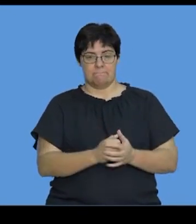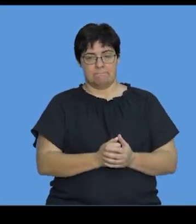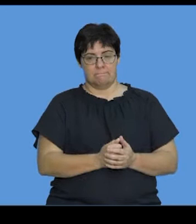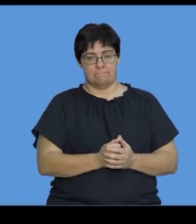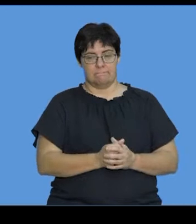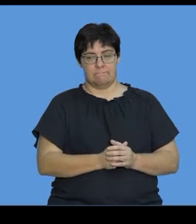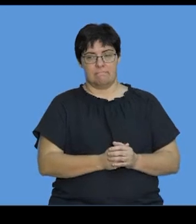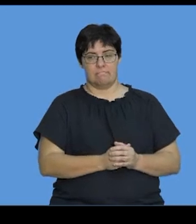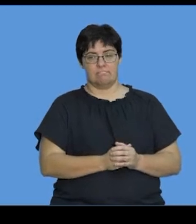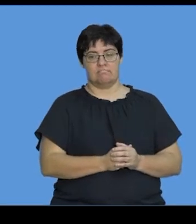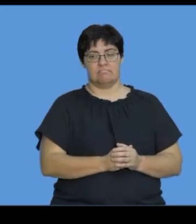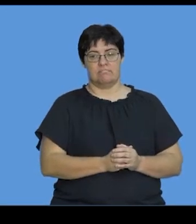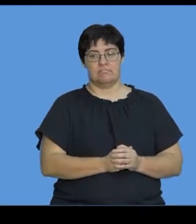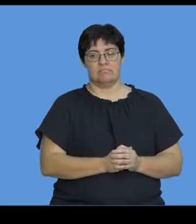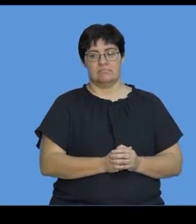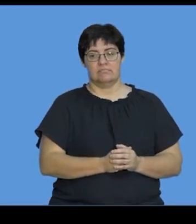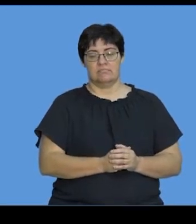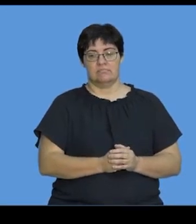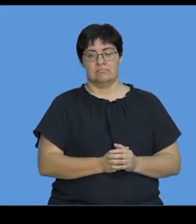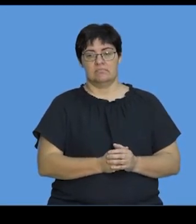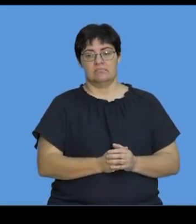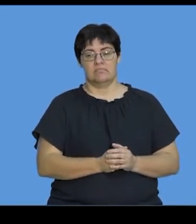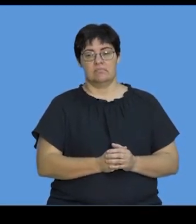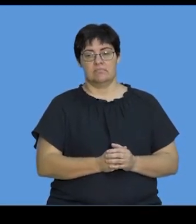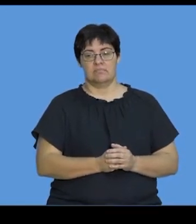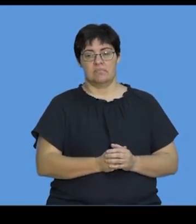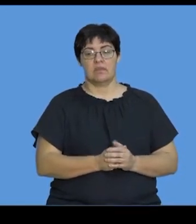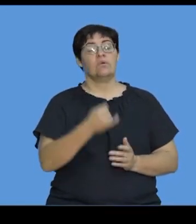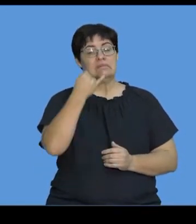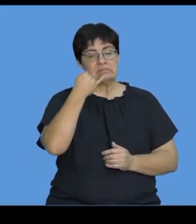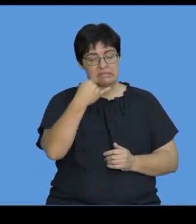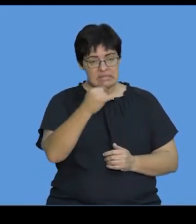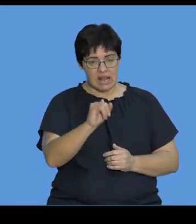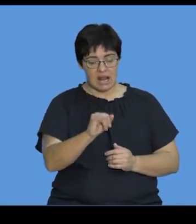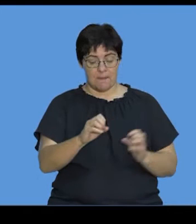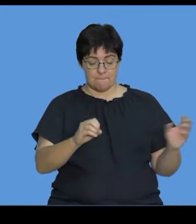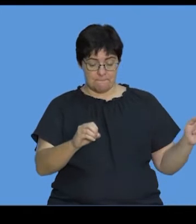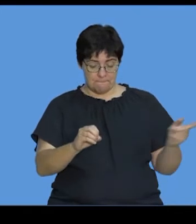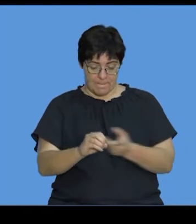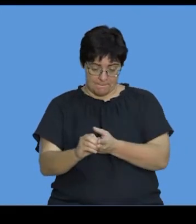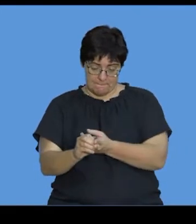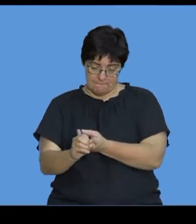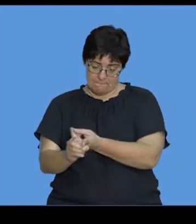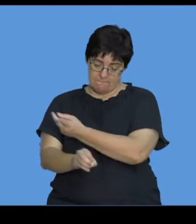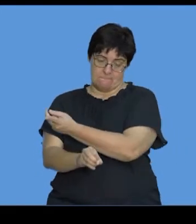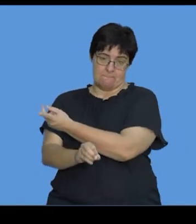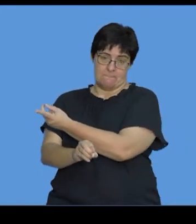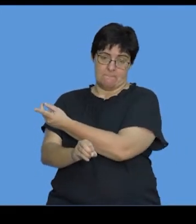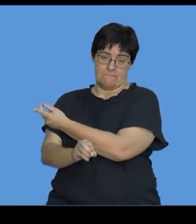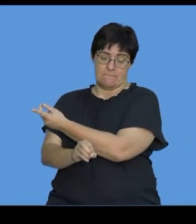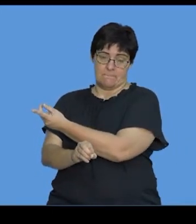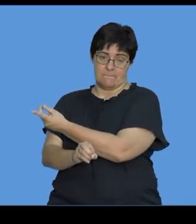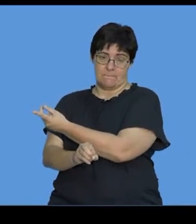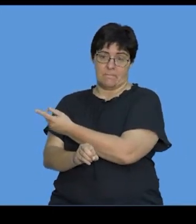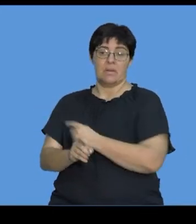That's the collision. As a result, my hockey stick is still going to the right, but now it's